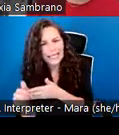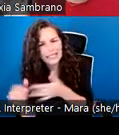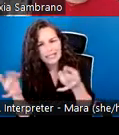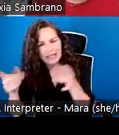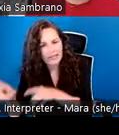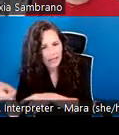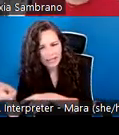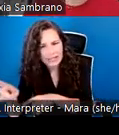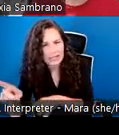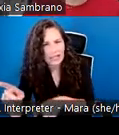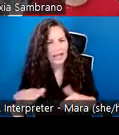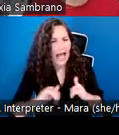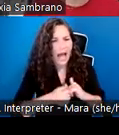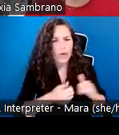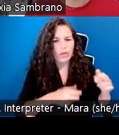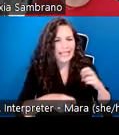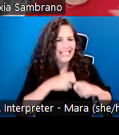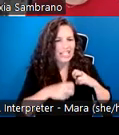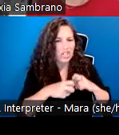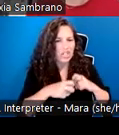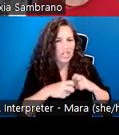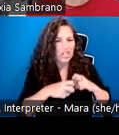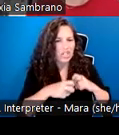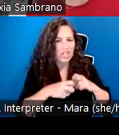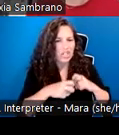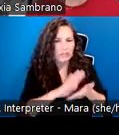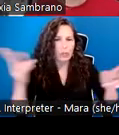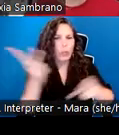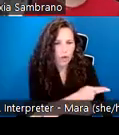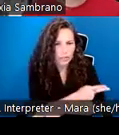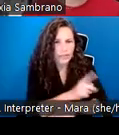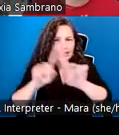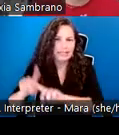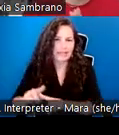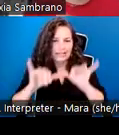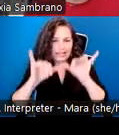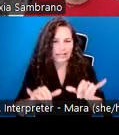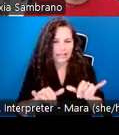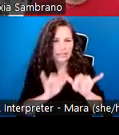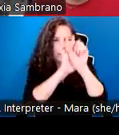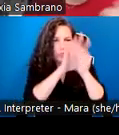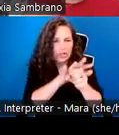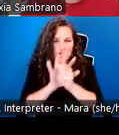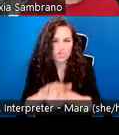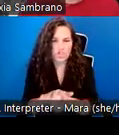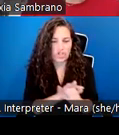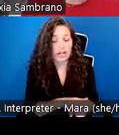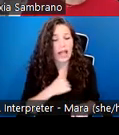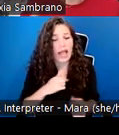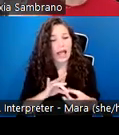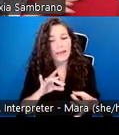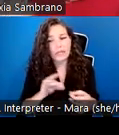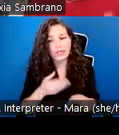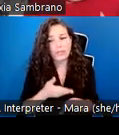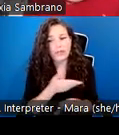issues exacerbated by all of these systems of oppression? So I mentioned at the beginning when I was going